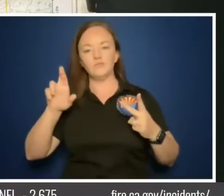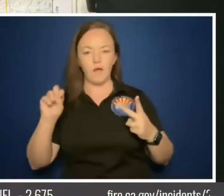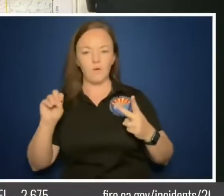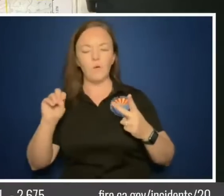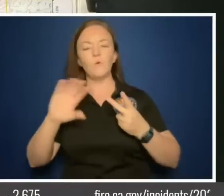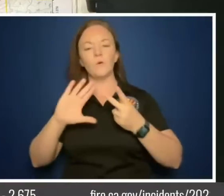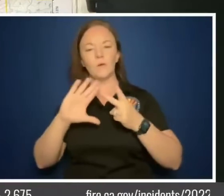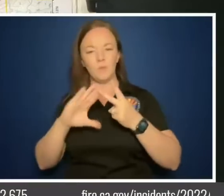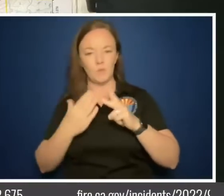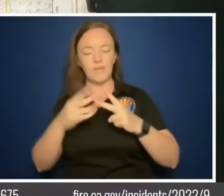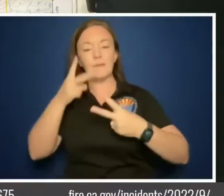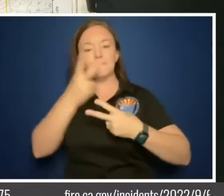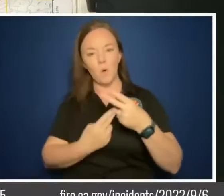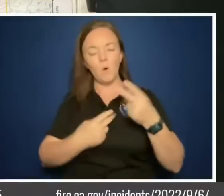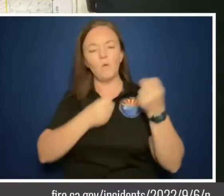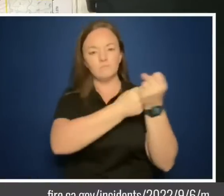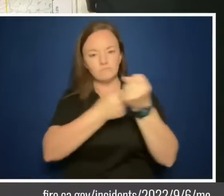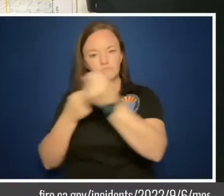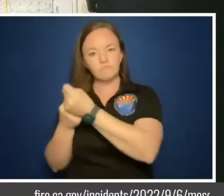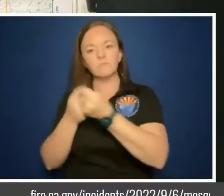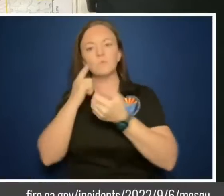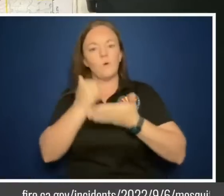who were affected by the fire.